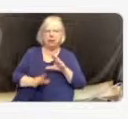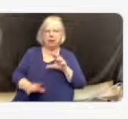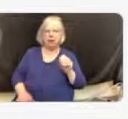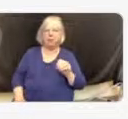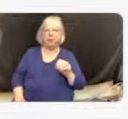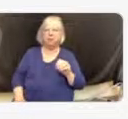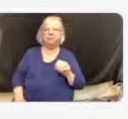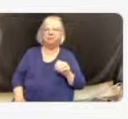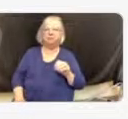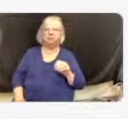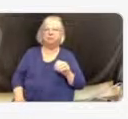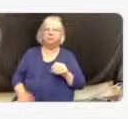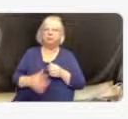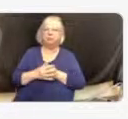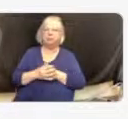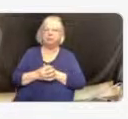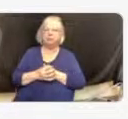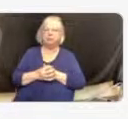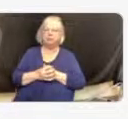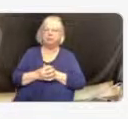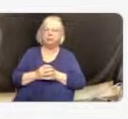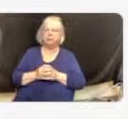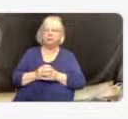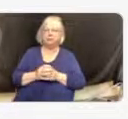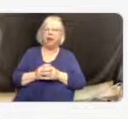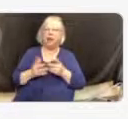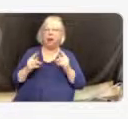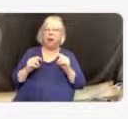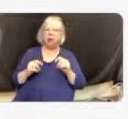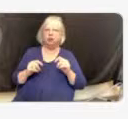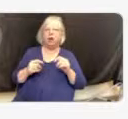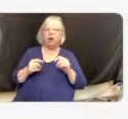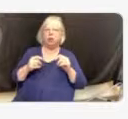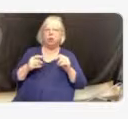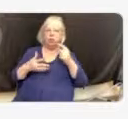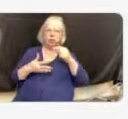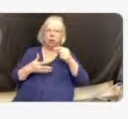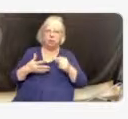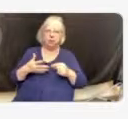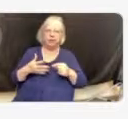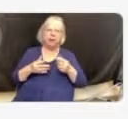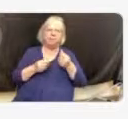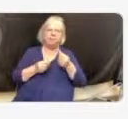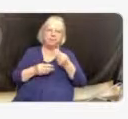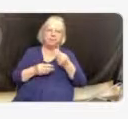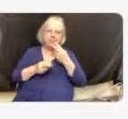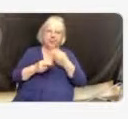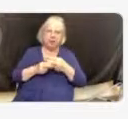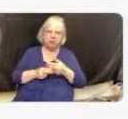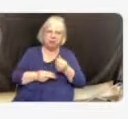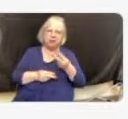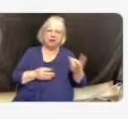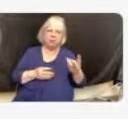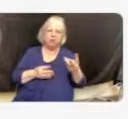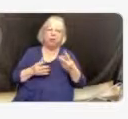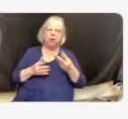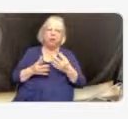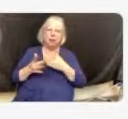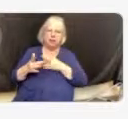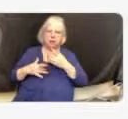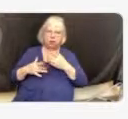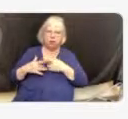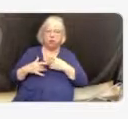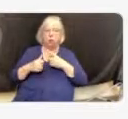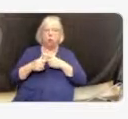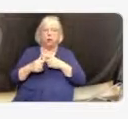This is, I'll try to go through their comments. They mentioned several things. One of the things they